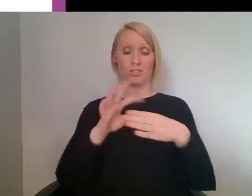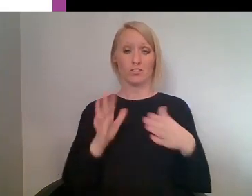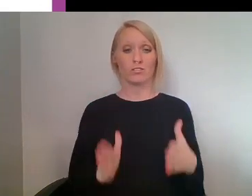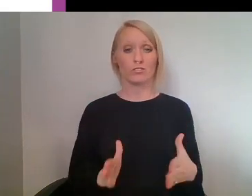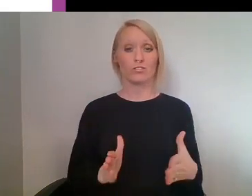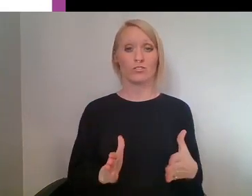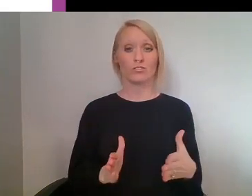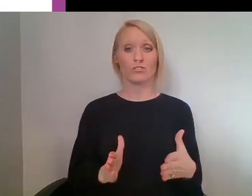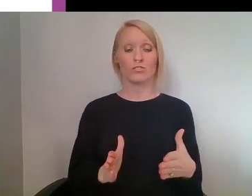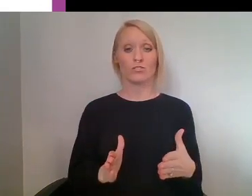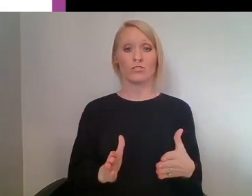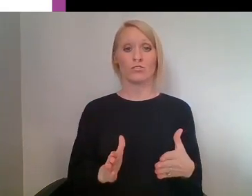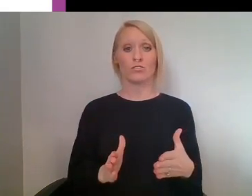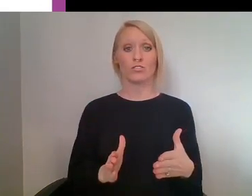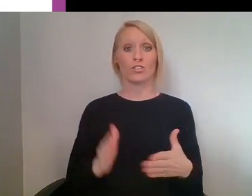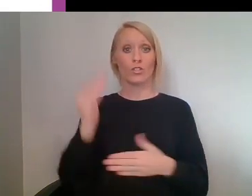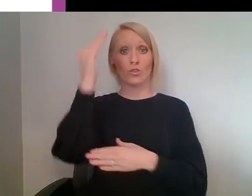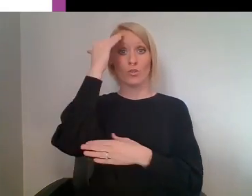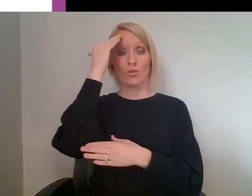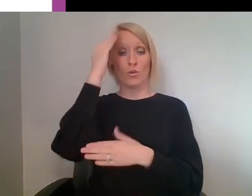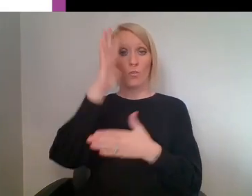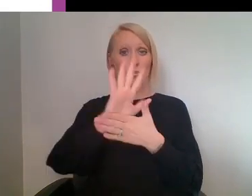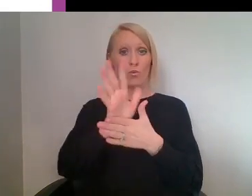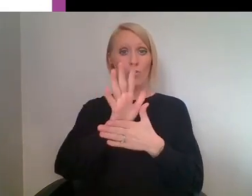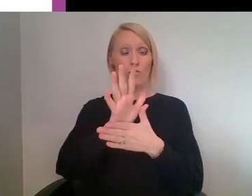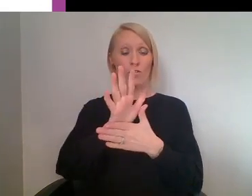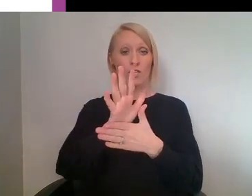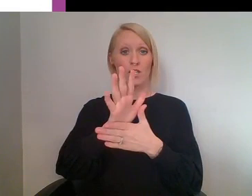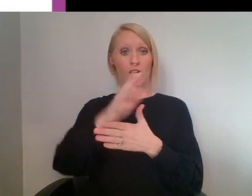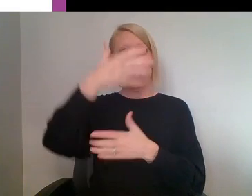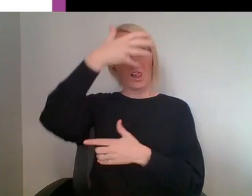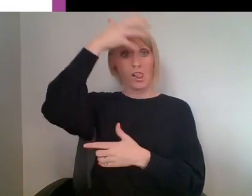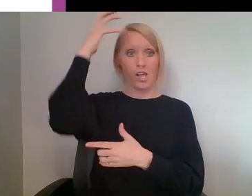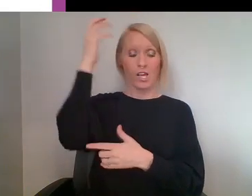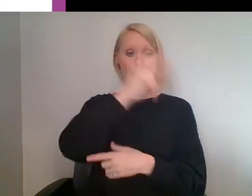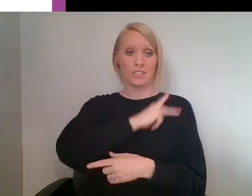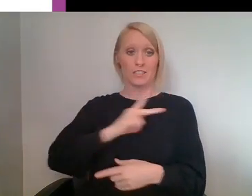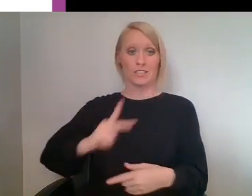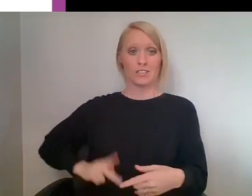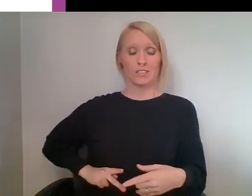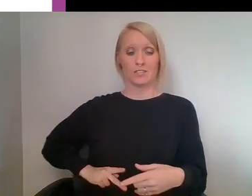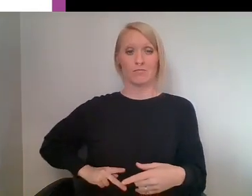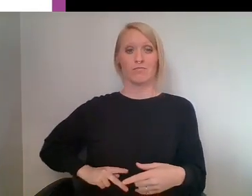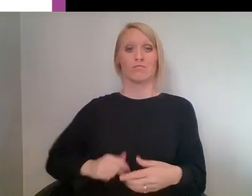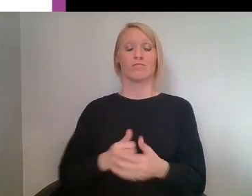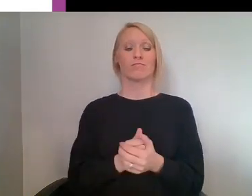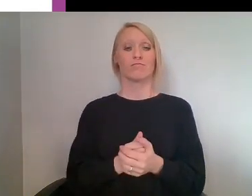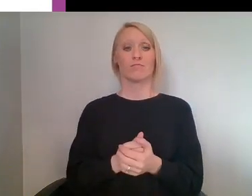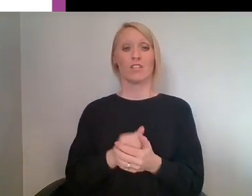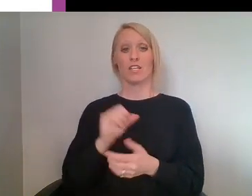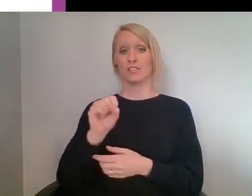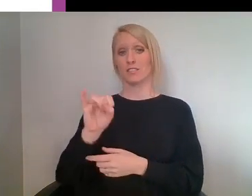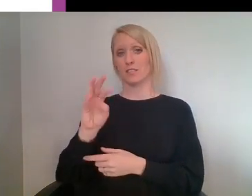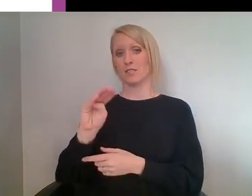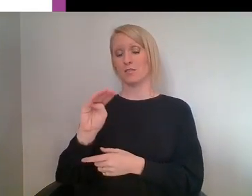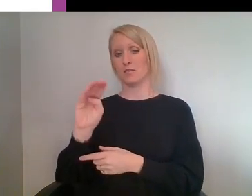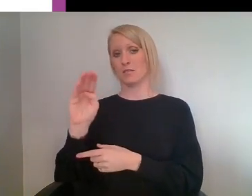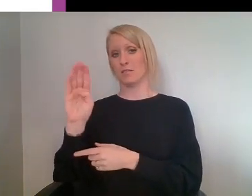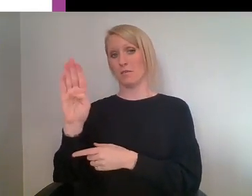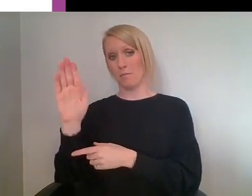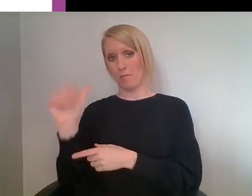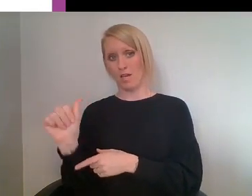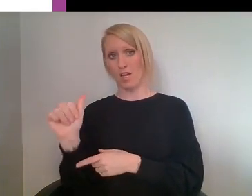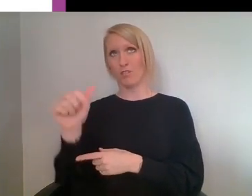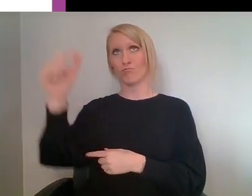in like Lion King type of food chain, right? Simba was at the top, a lion. us humans aren't strictly